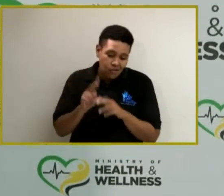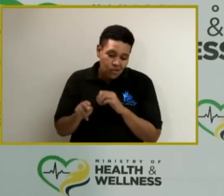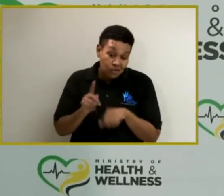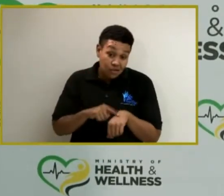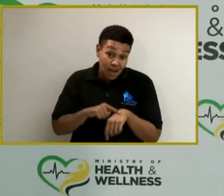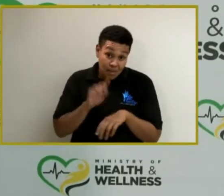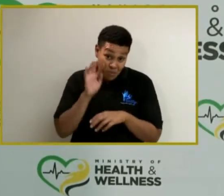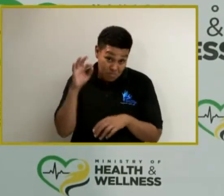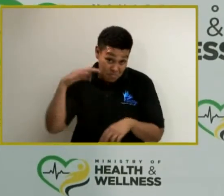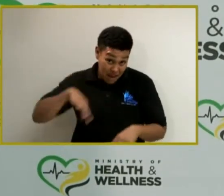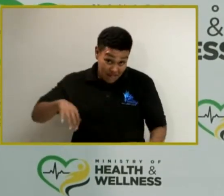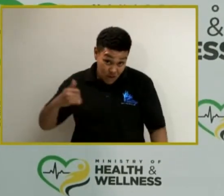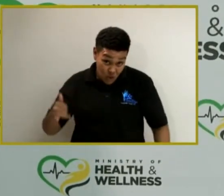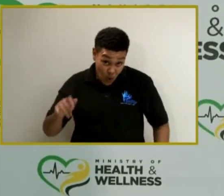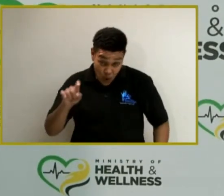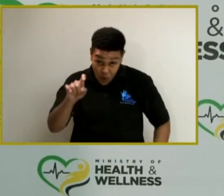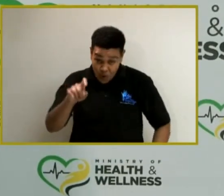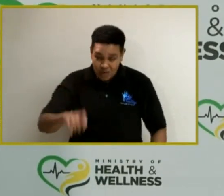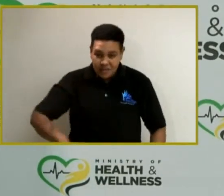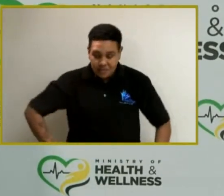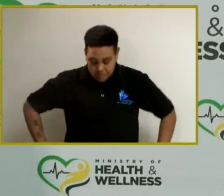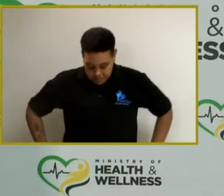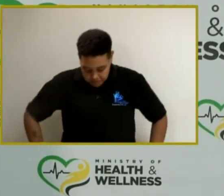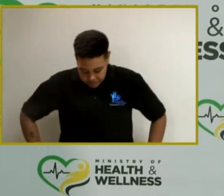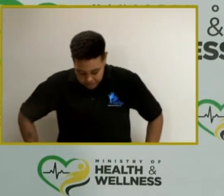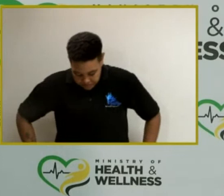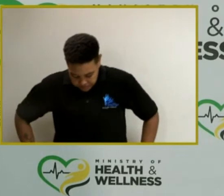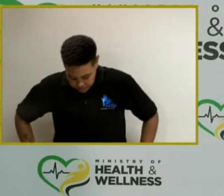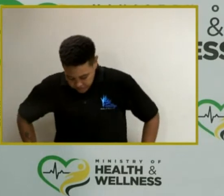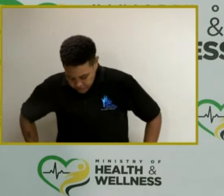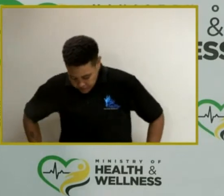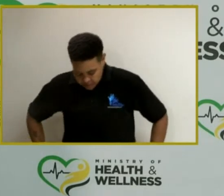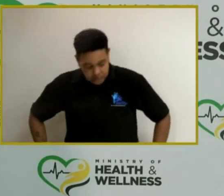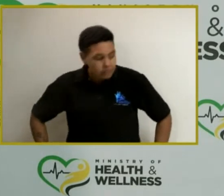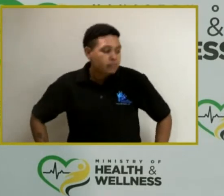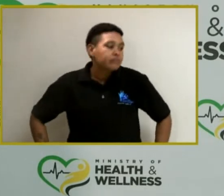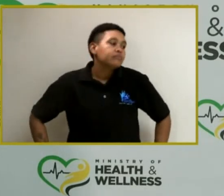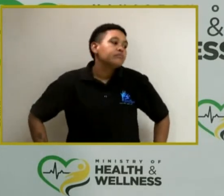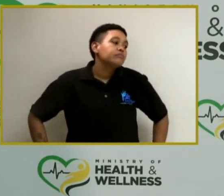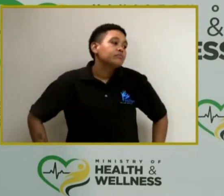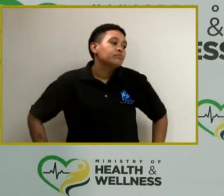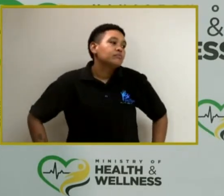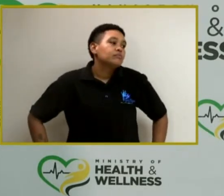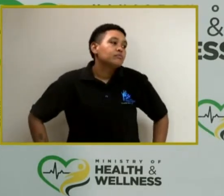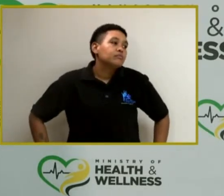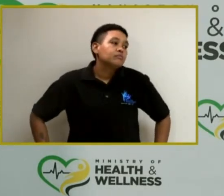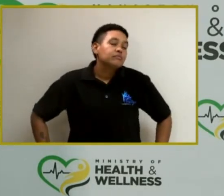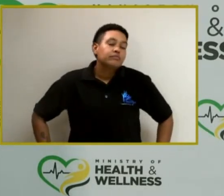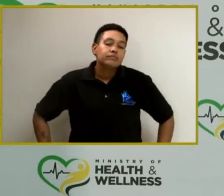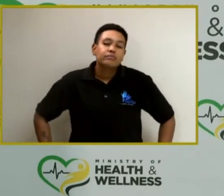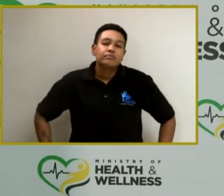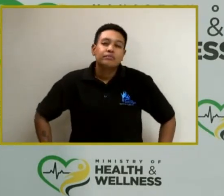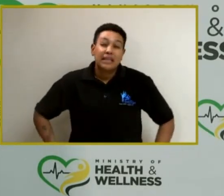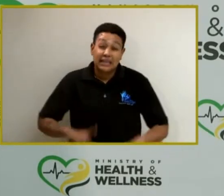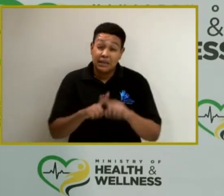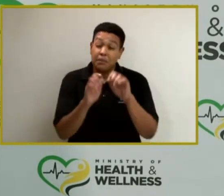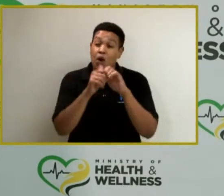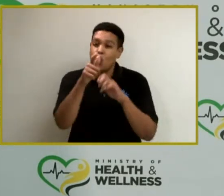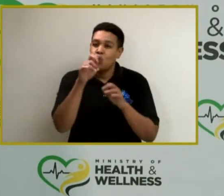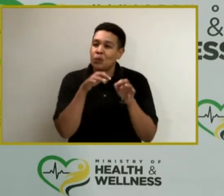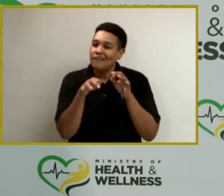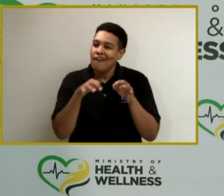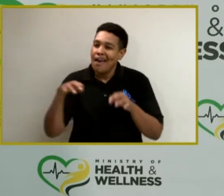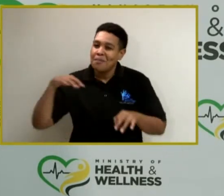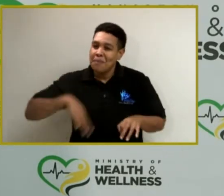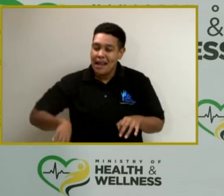Well, it depends on how you define benefits. The truth is that the ultimate